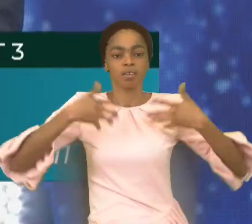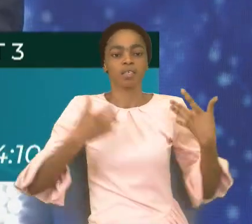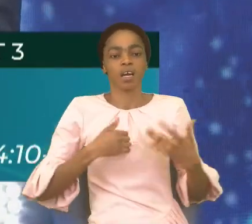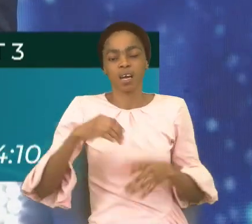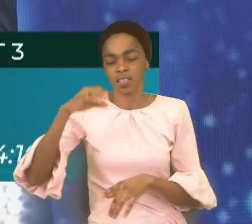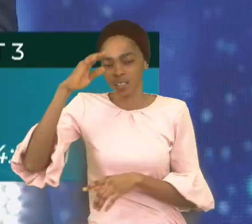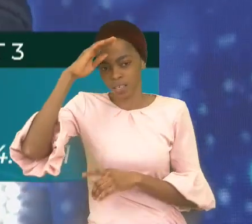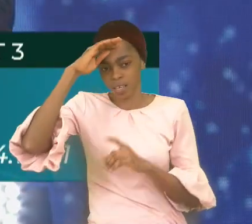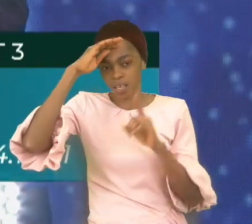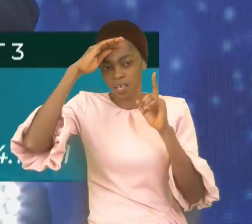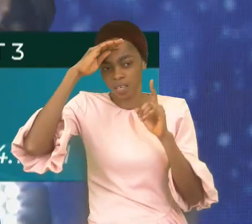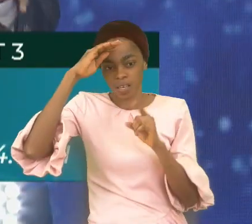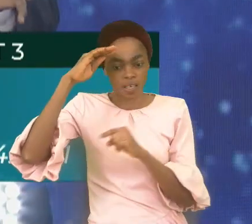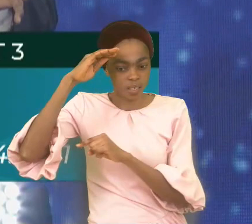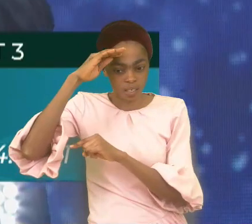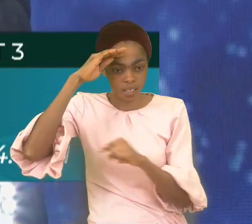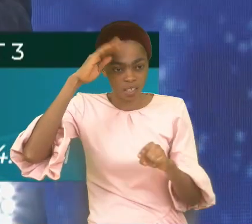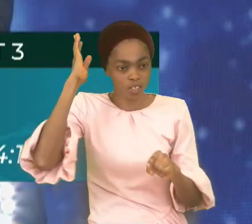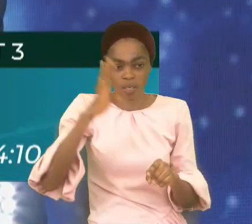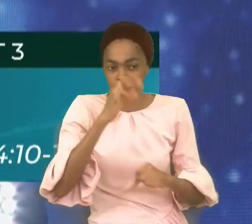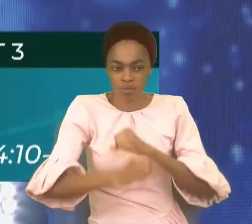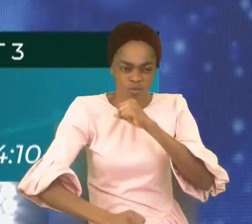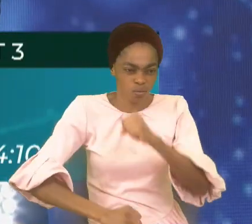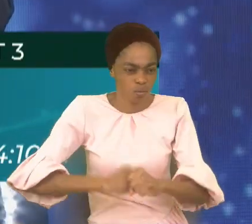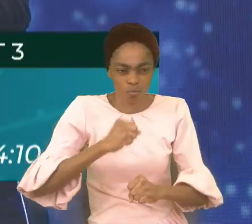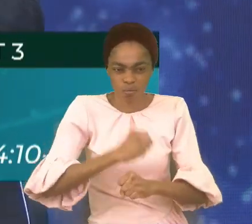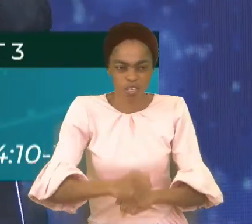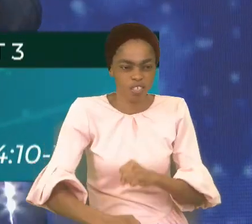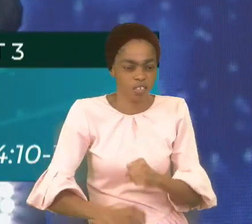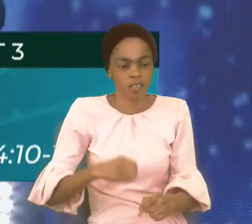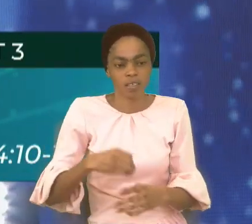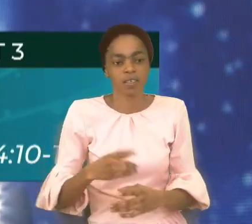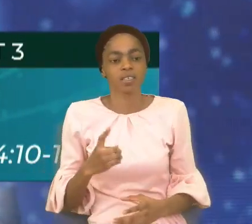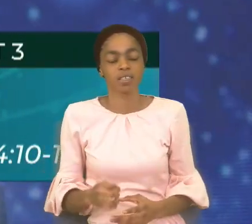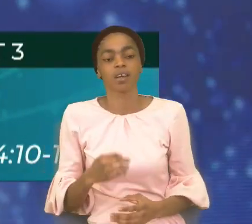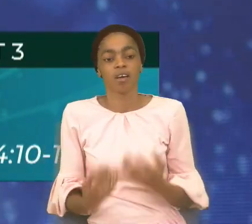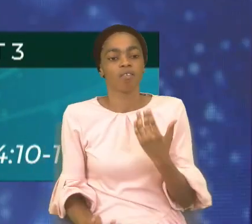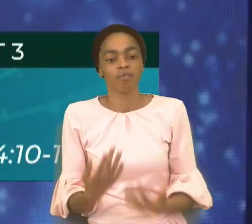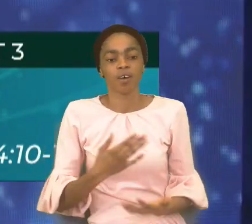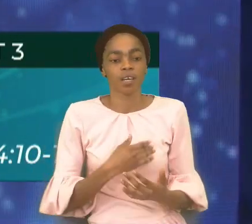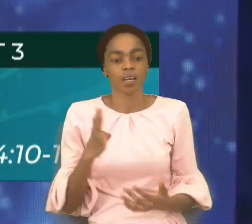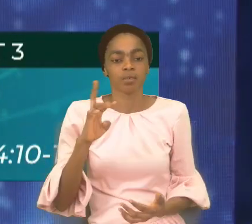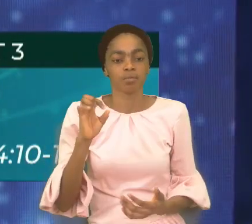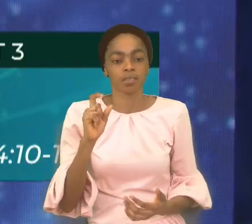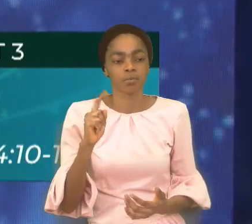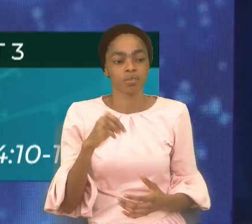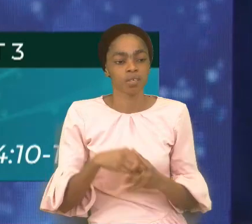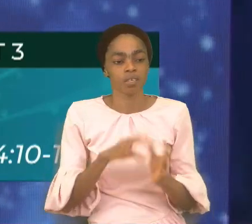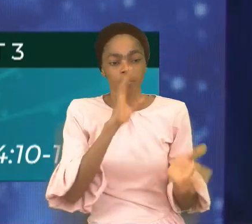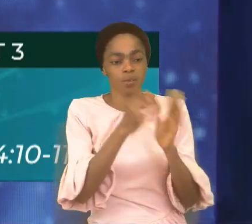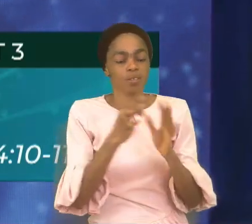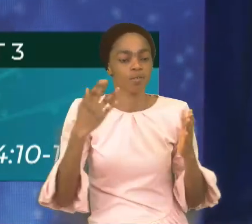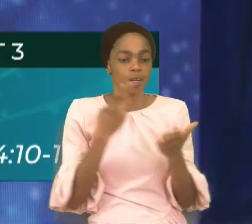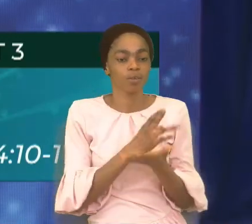fire and brimstone and sulfur, in the presence of the holy angels and in the presence of the Lamb.